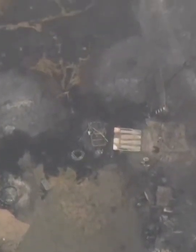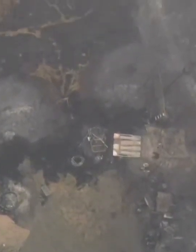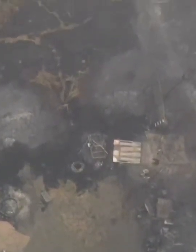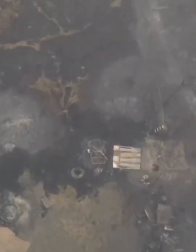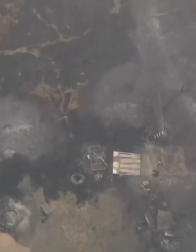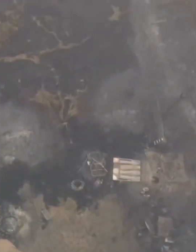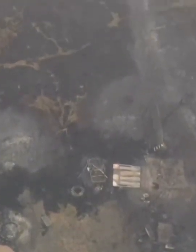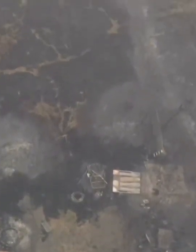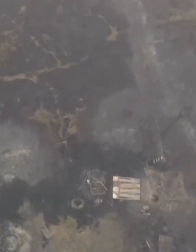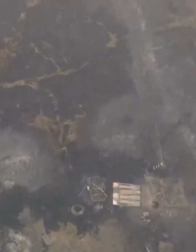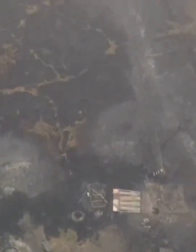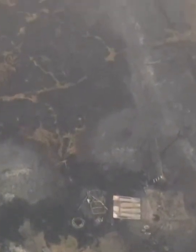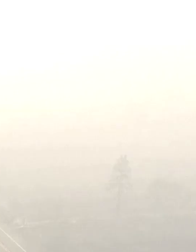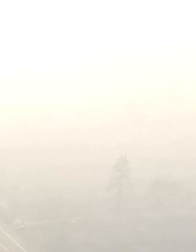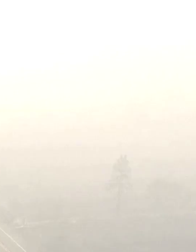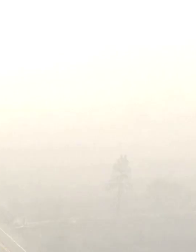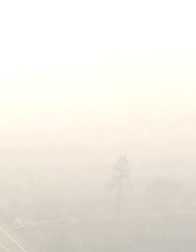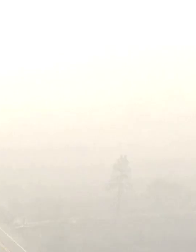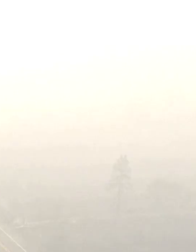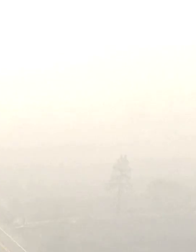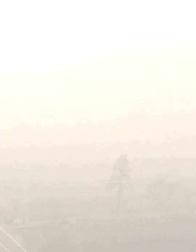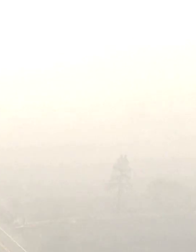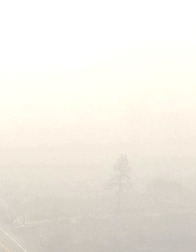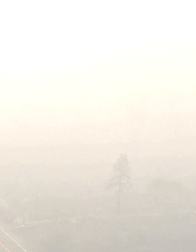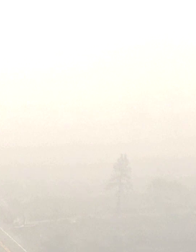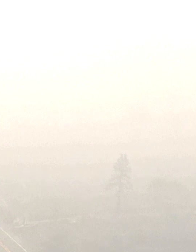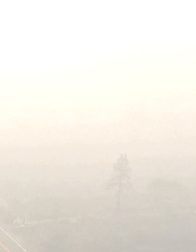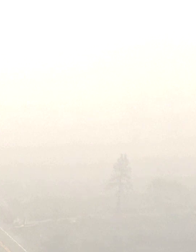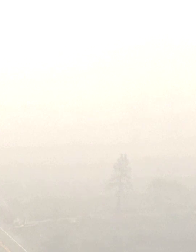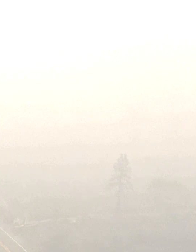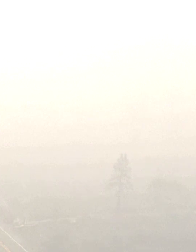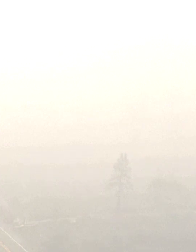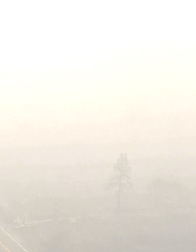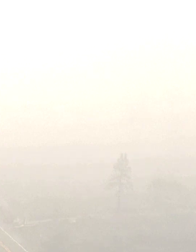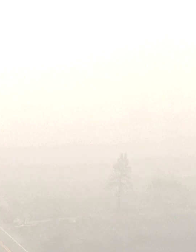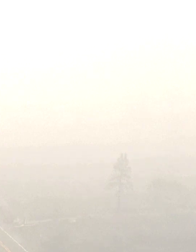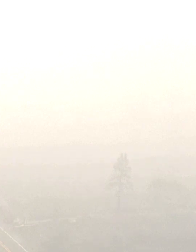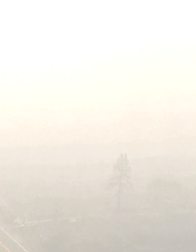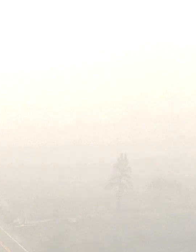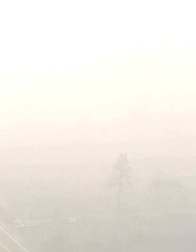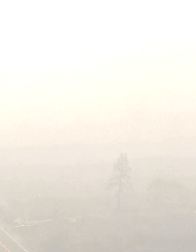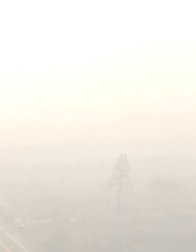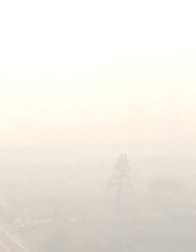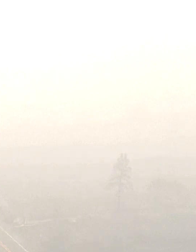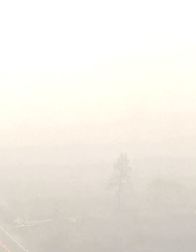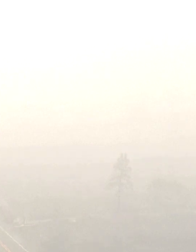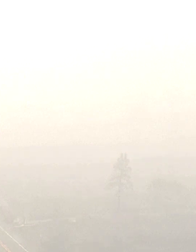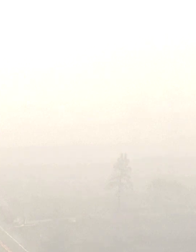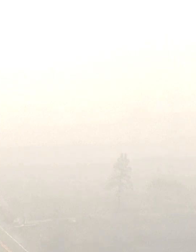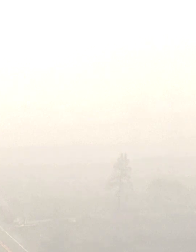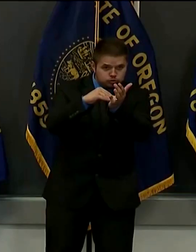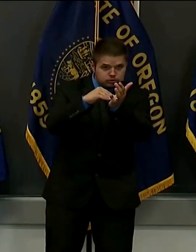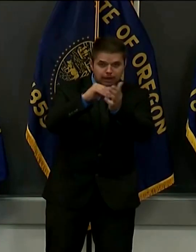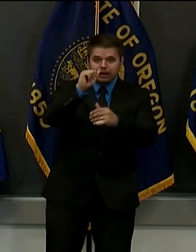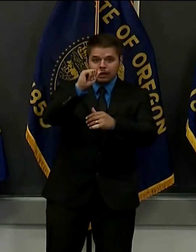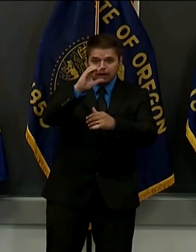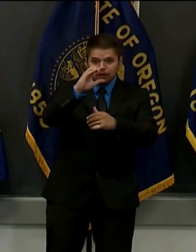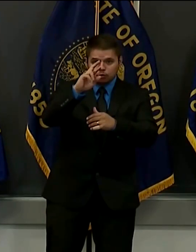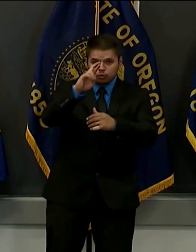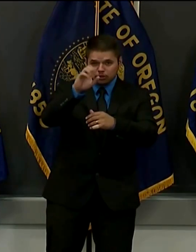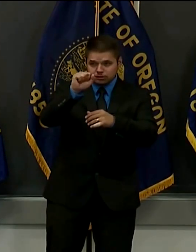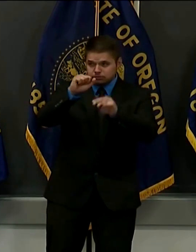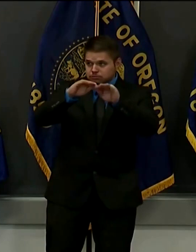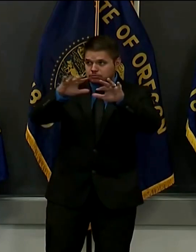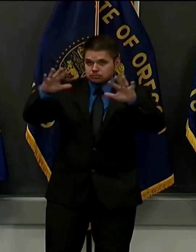climbed to 500,000 on Thursday. That's an eighth of the state's population. The state's governor, Kate Brown. In